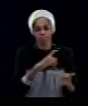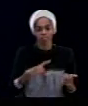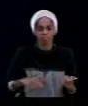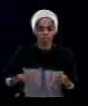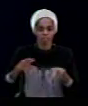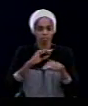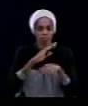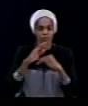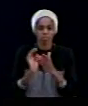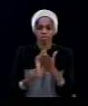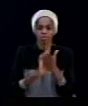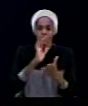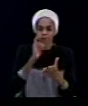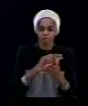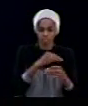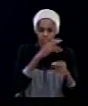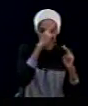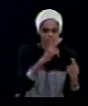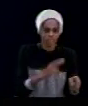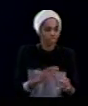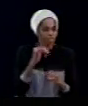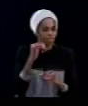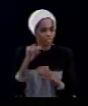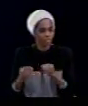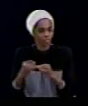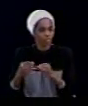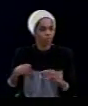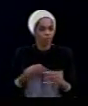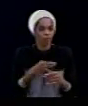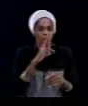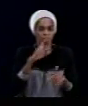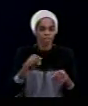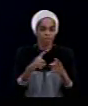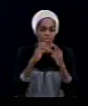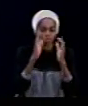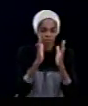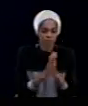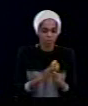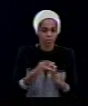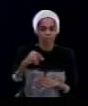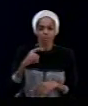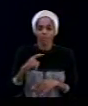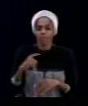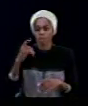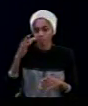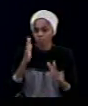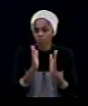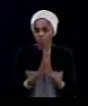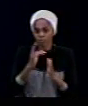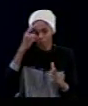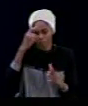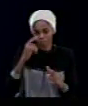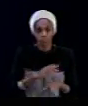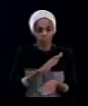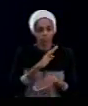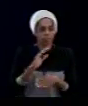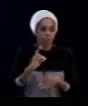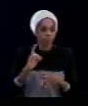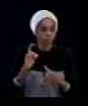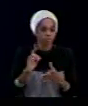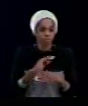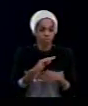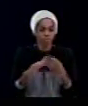of Jesus. Lastly, we are going to pray. We are going to pray for the chief speaker of this global